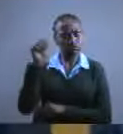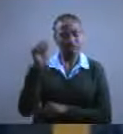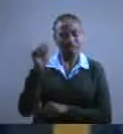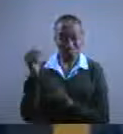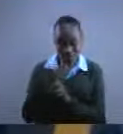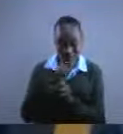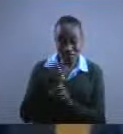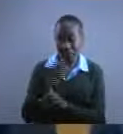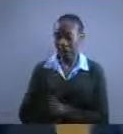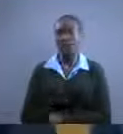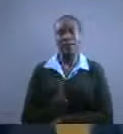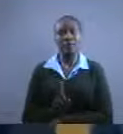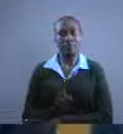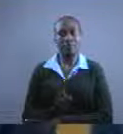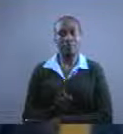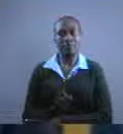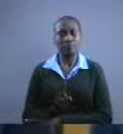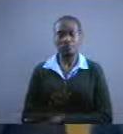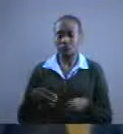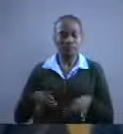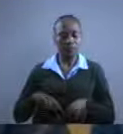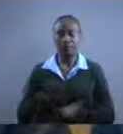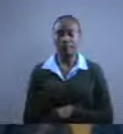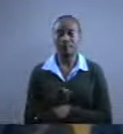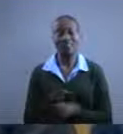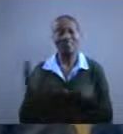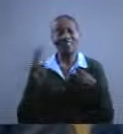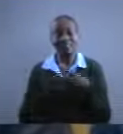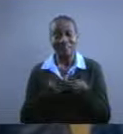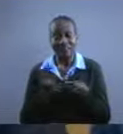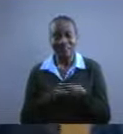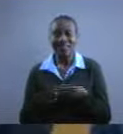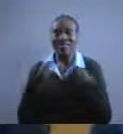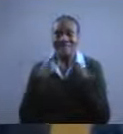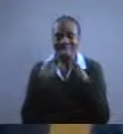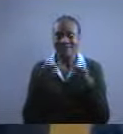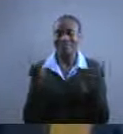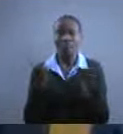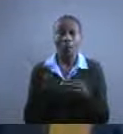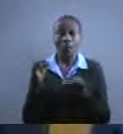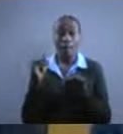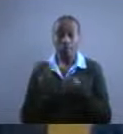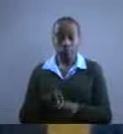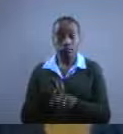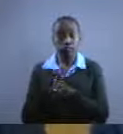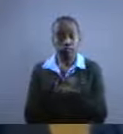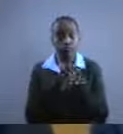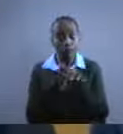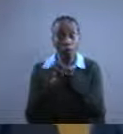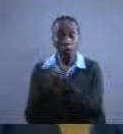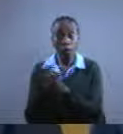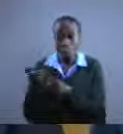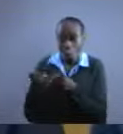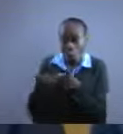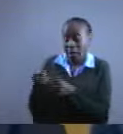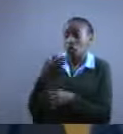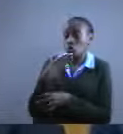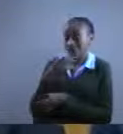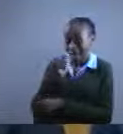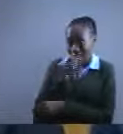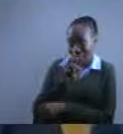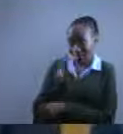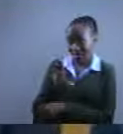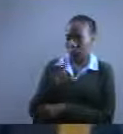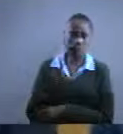Secondly, to state uncategorically that the protest was not organized by the ANC,